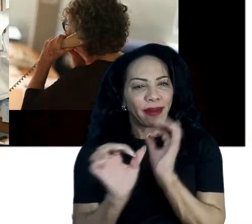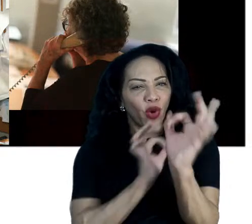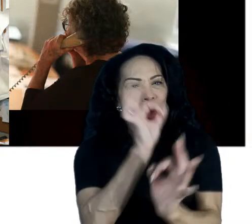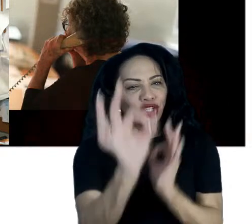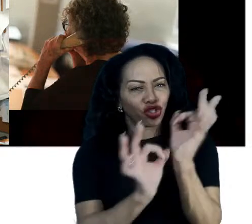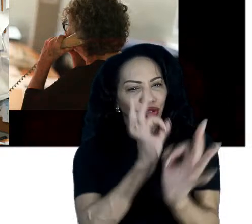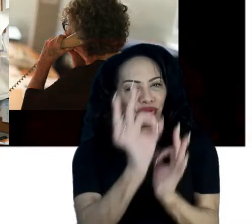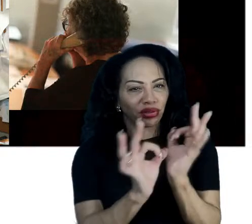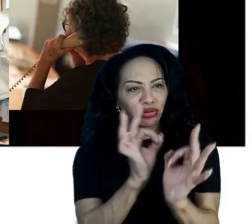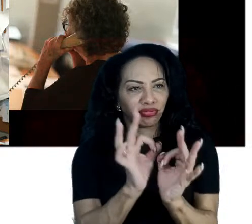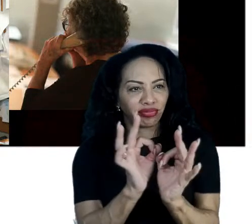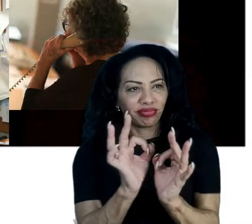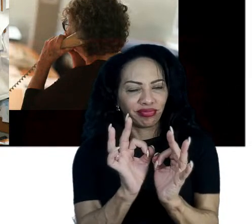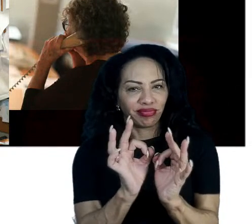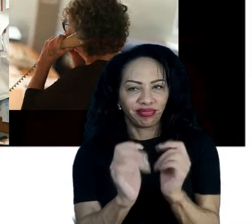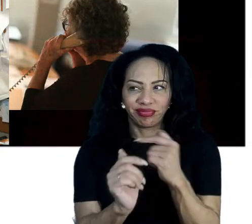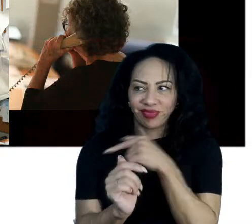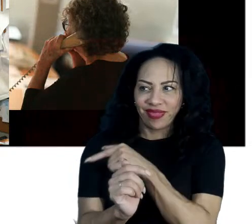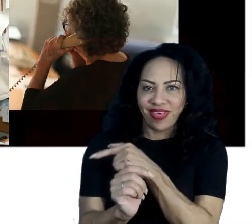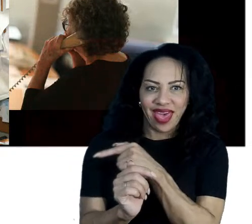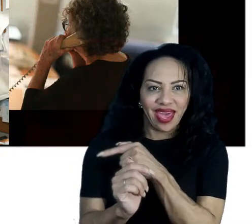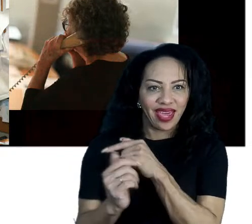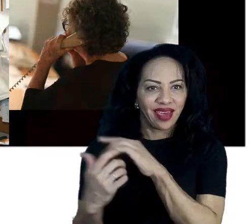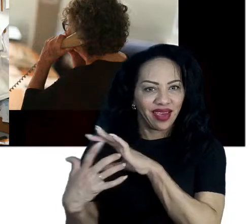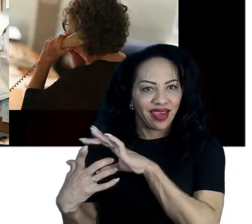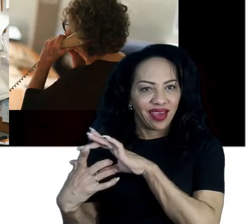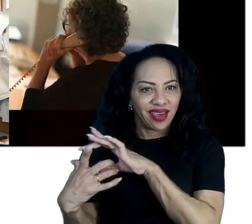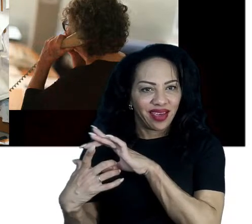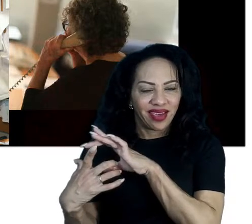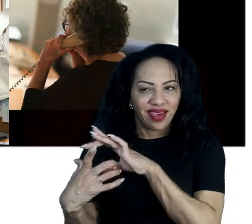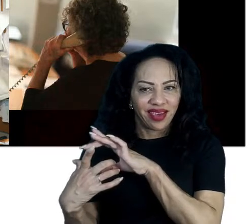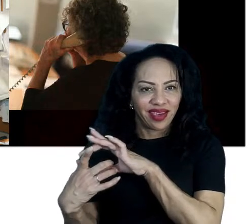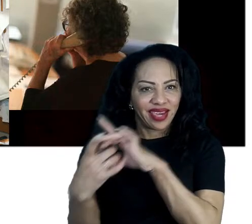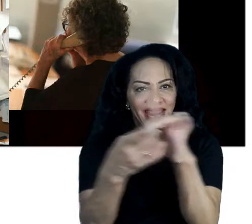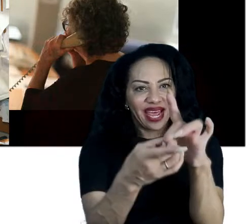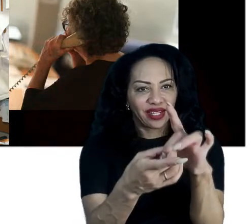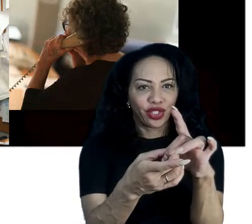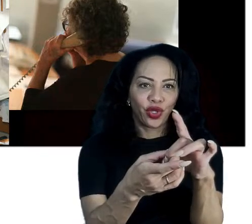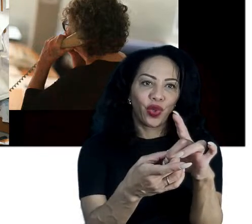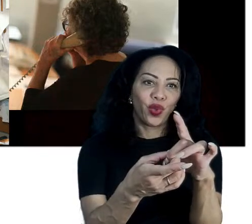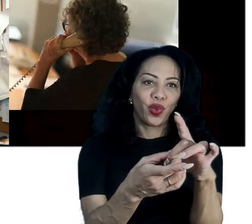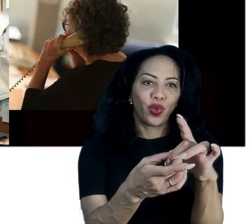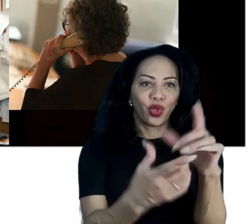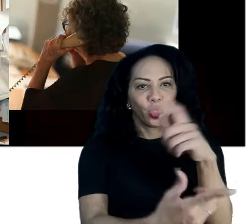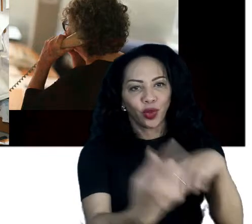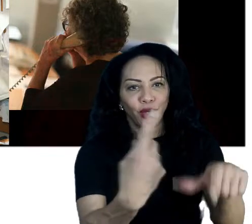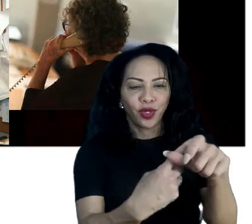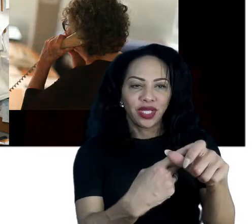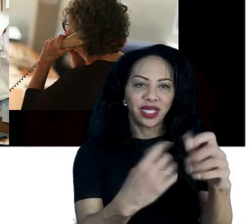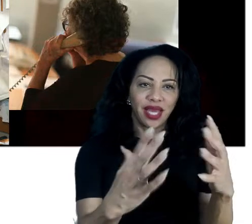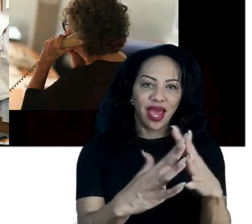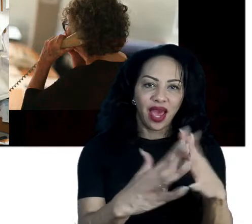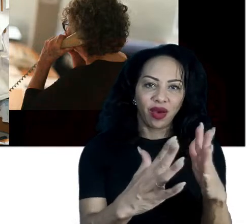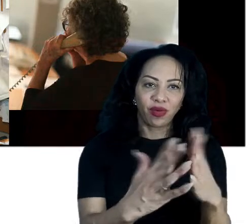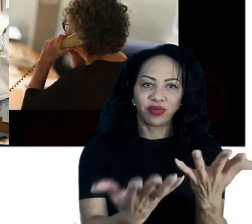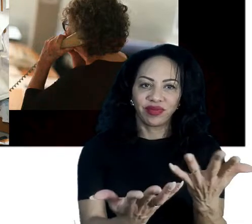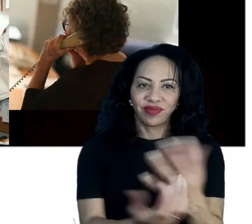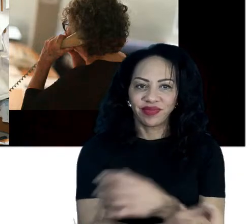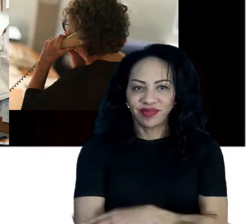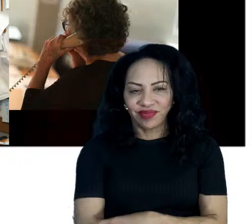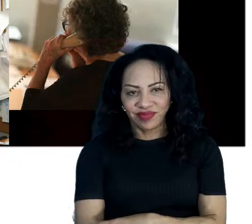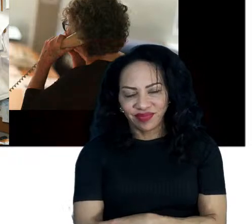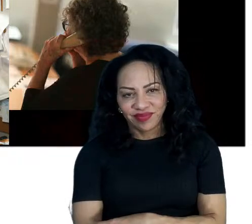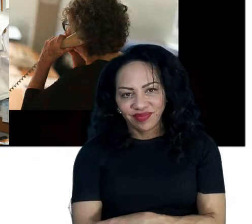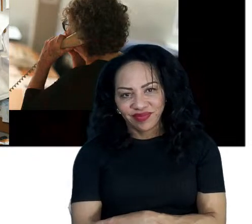invisible. And when participants realised that they had the potential to keep what they'd made for the future, they worried about not